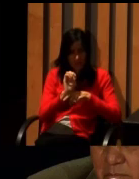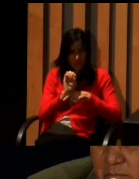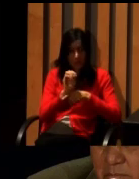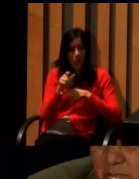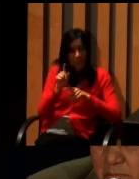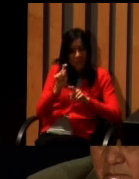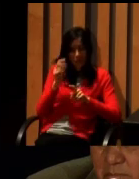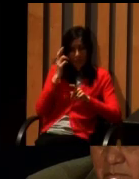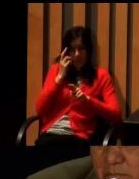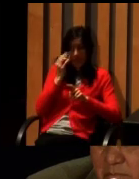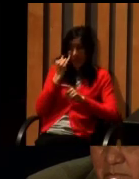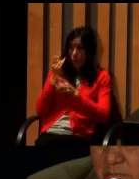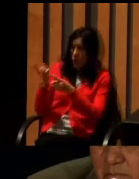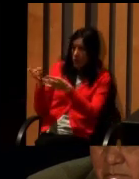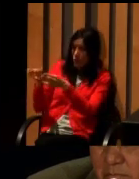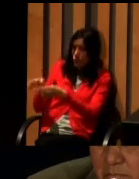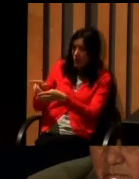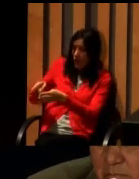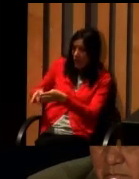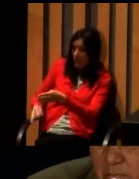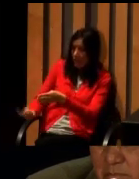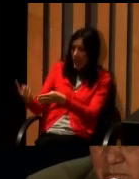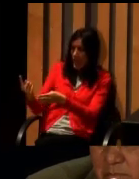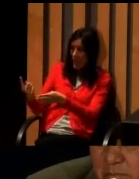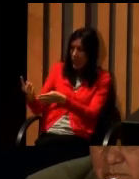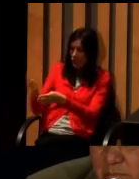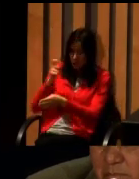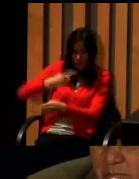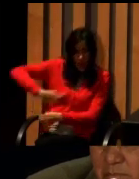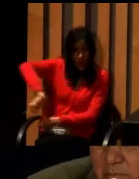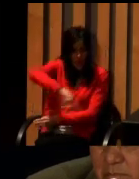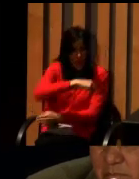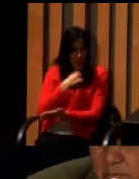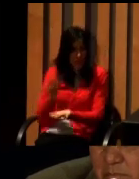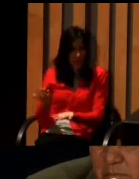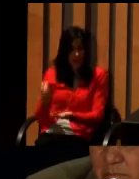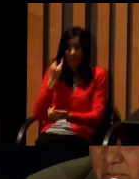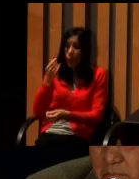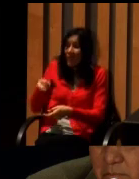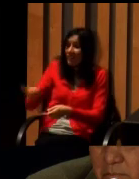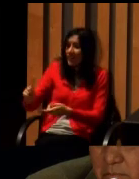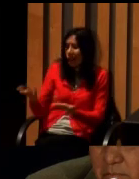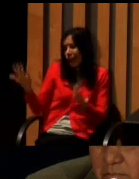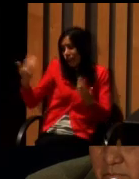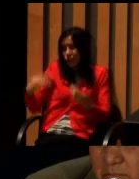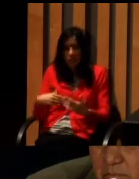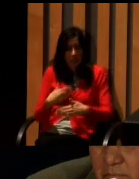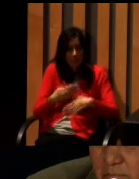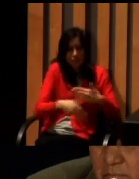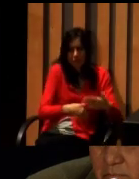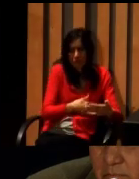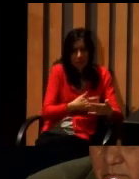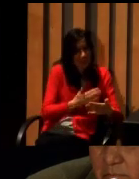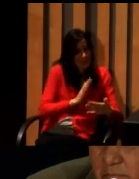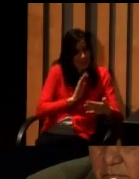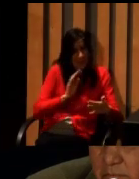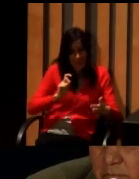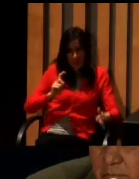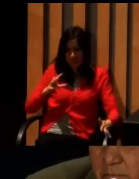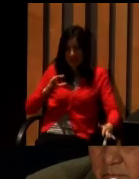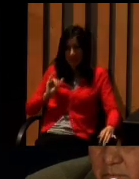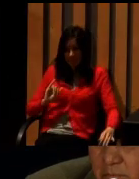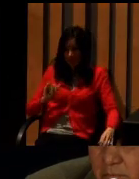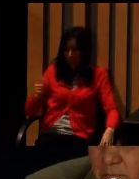offended, we should all be offended, we're not gonna move forward anywhere. And I think we need to understand that. I